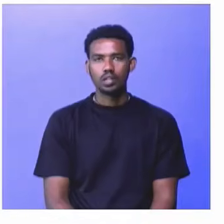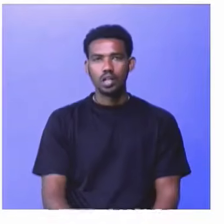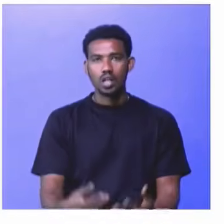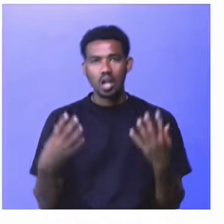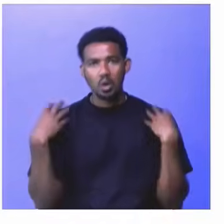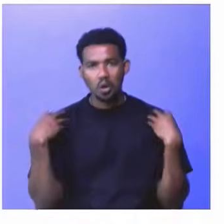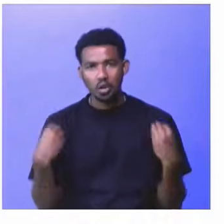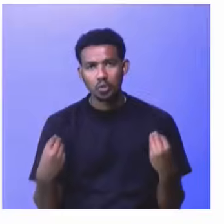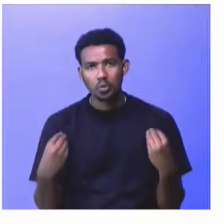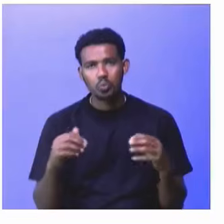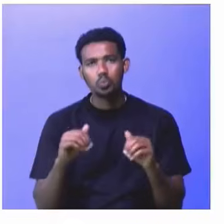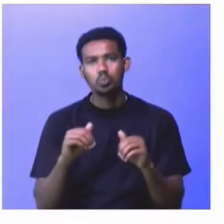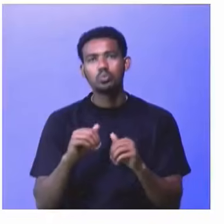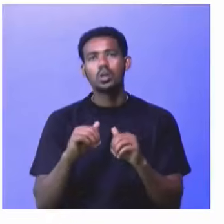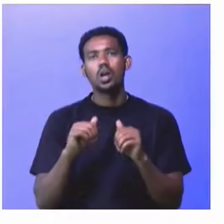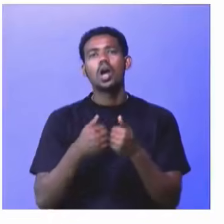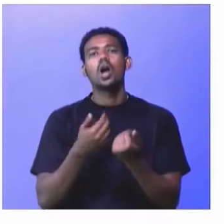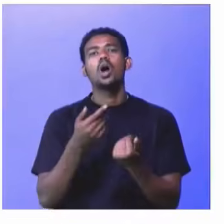are